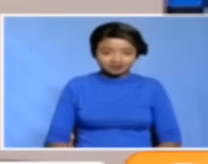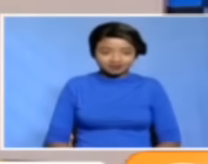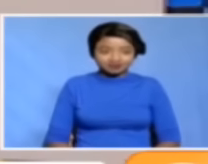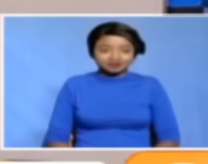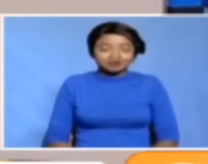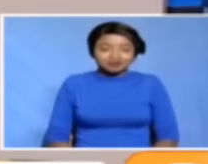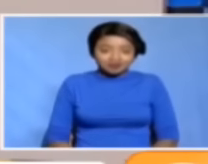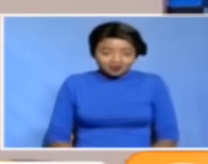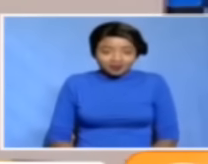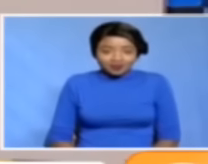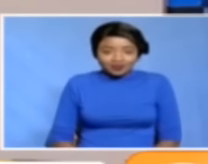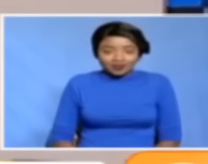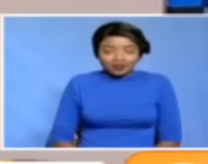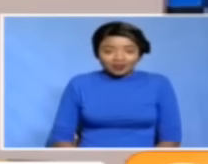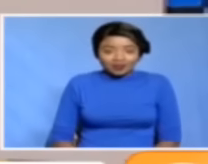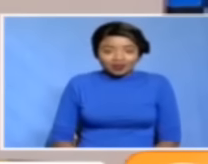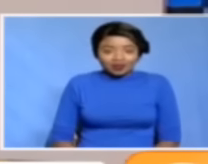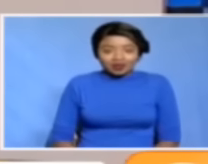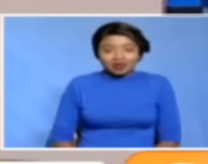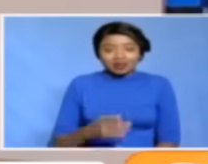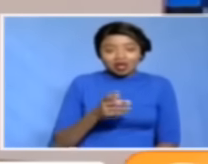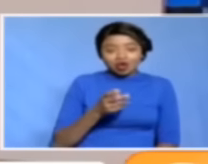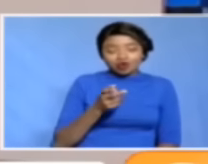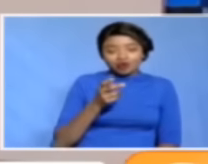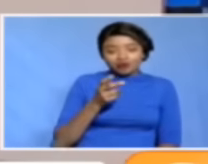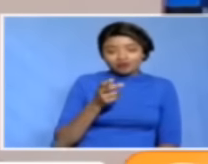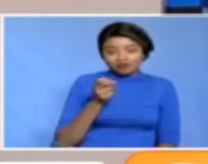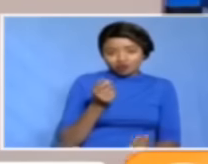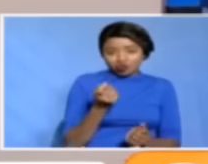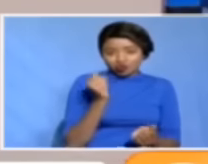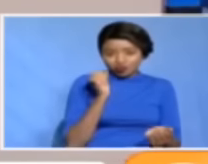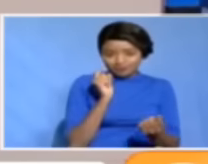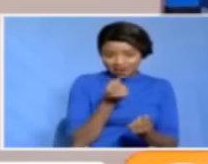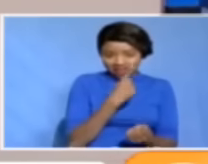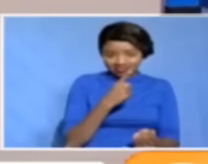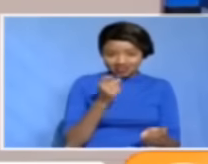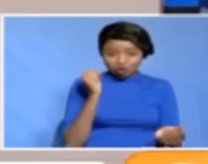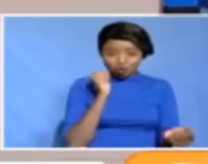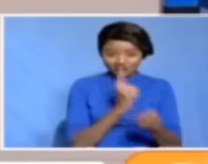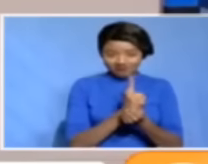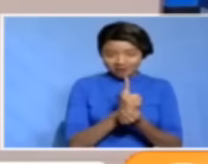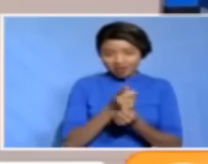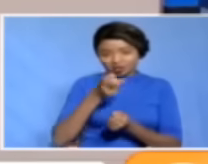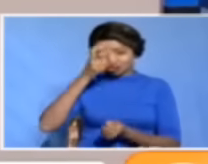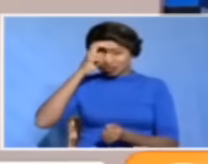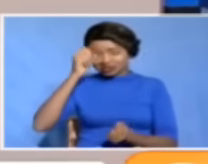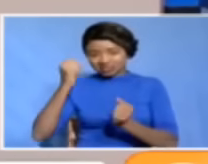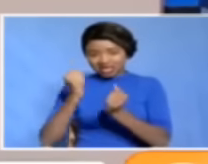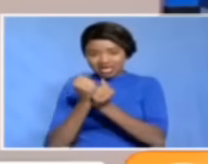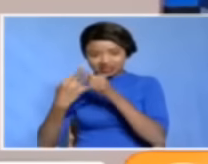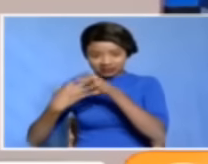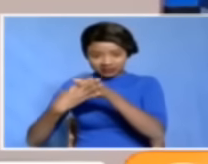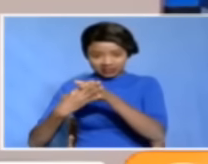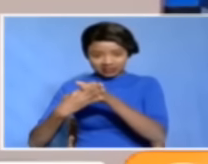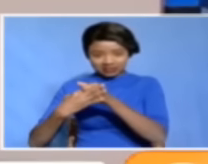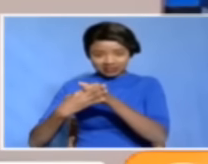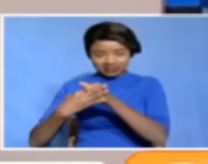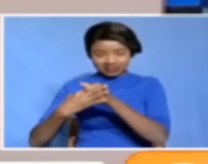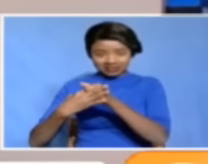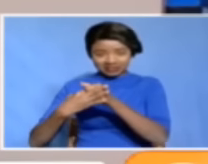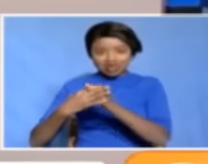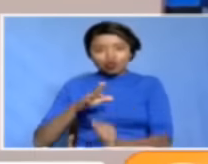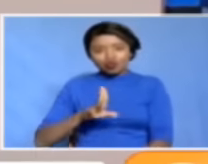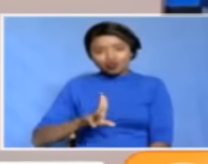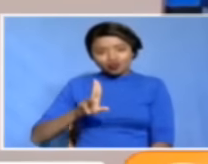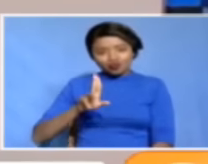2018, President Kenyatta was quoted in Nyeri as saying, my choice for a successor will shock you.